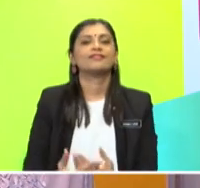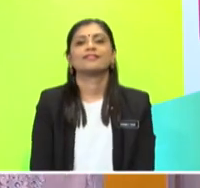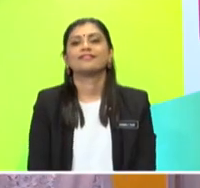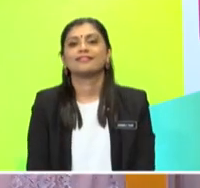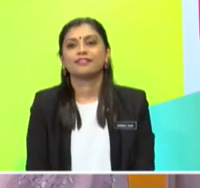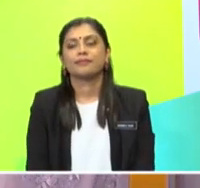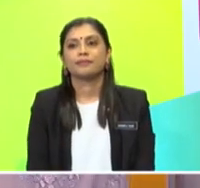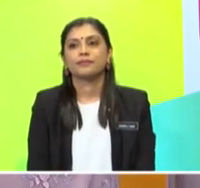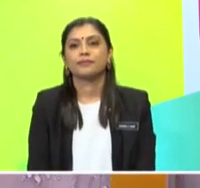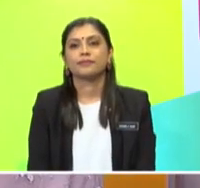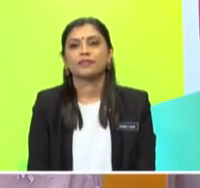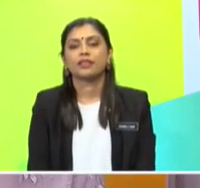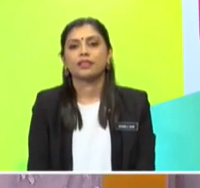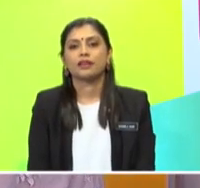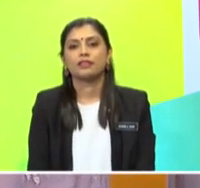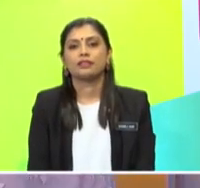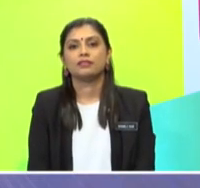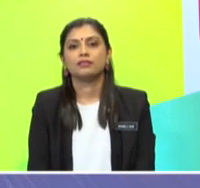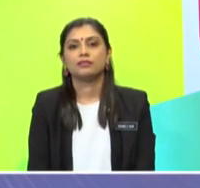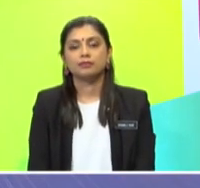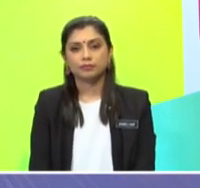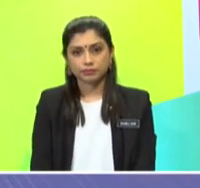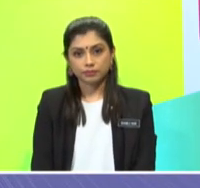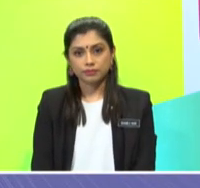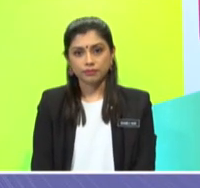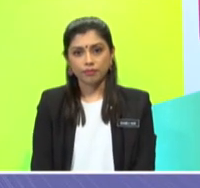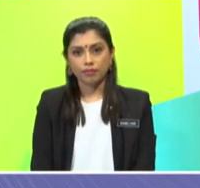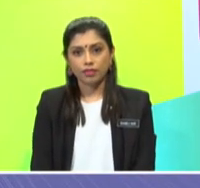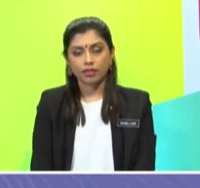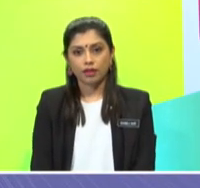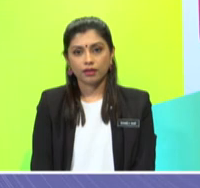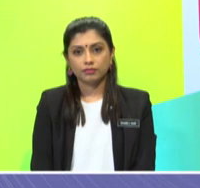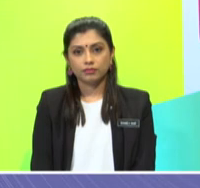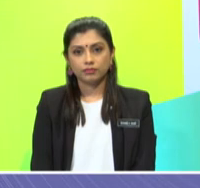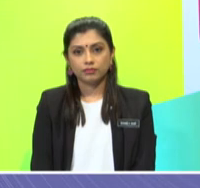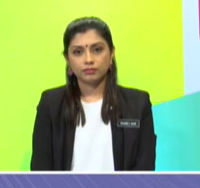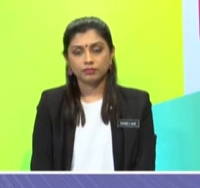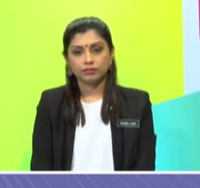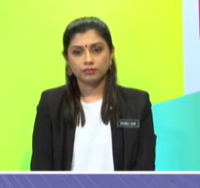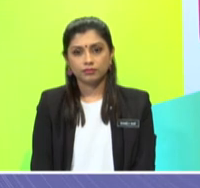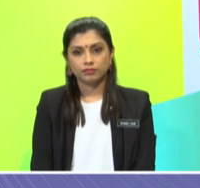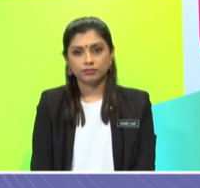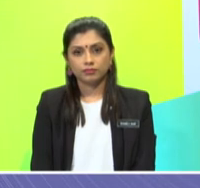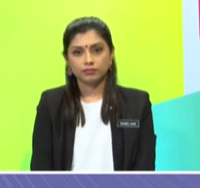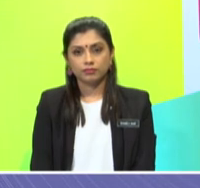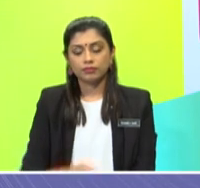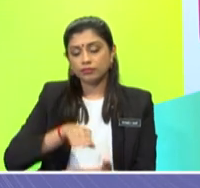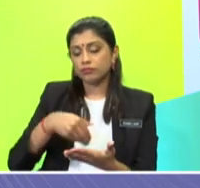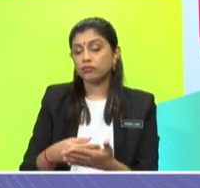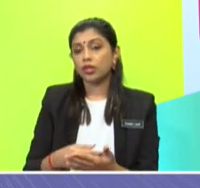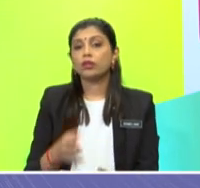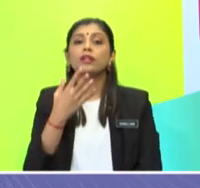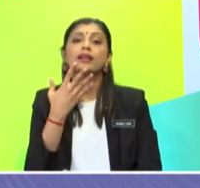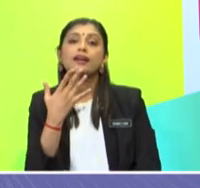Okay, so that's about it. So you can see we have language expressions, we have cohesive devices, and we have both situation and